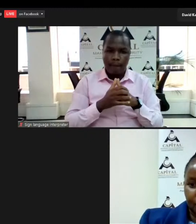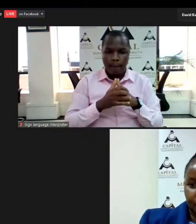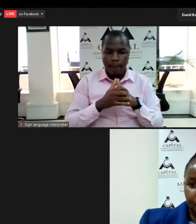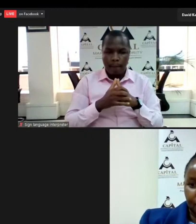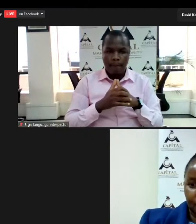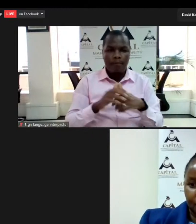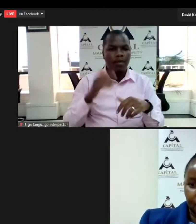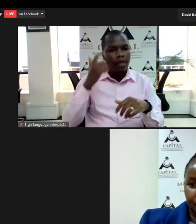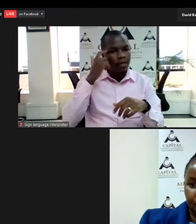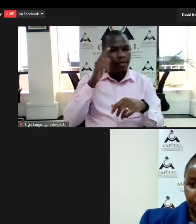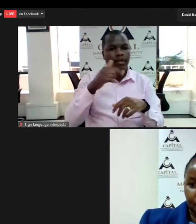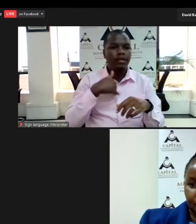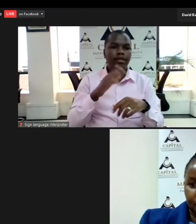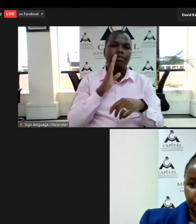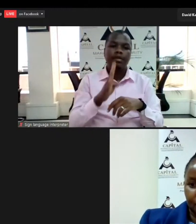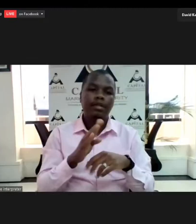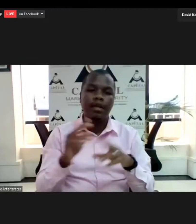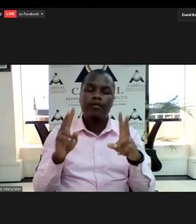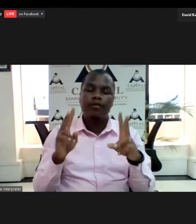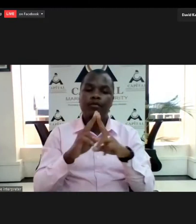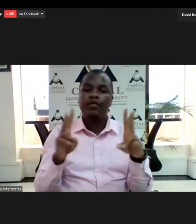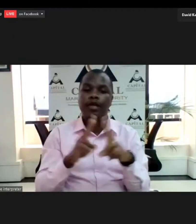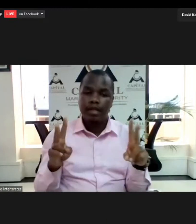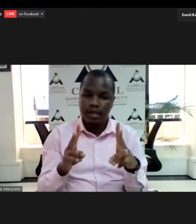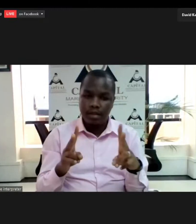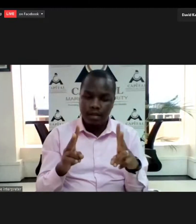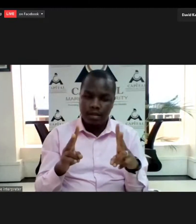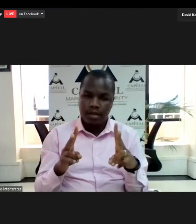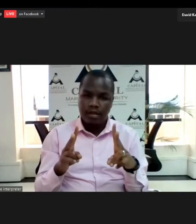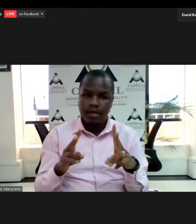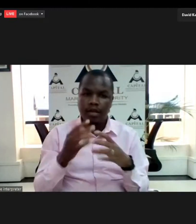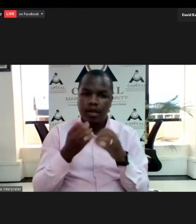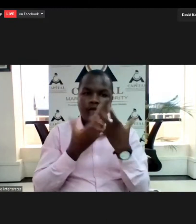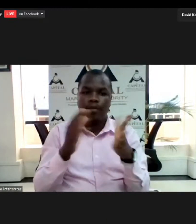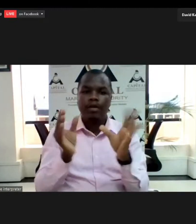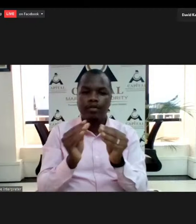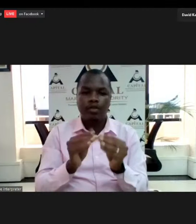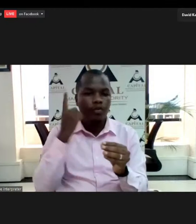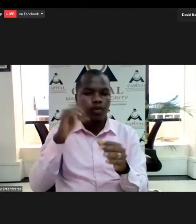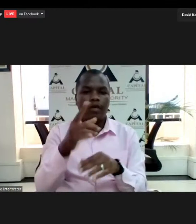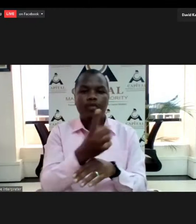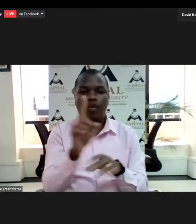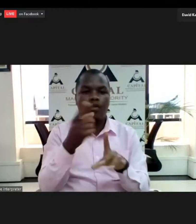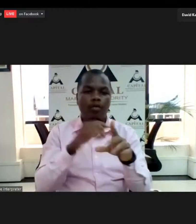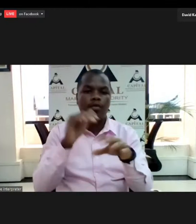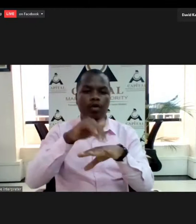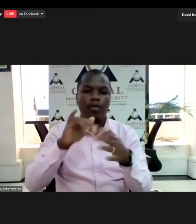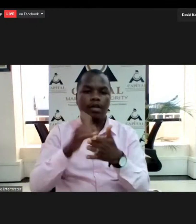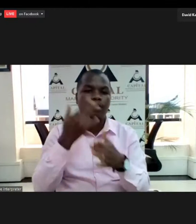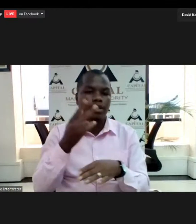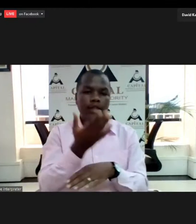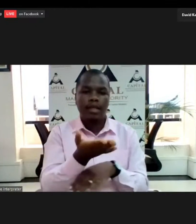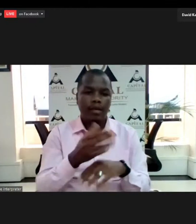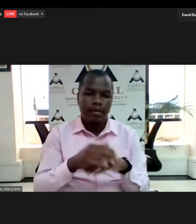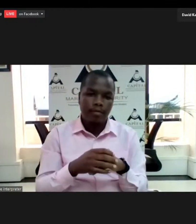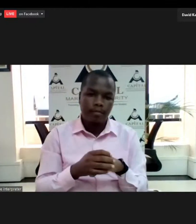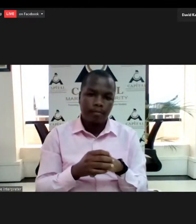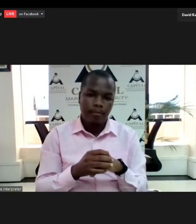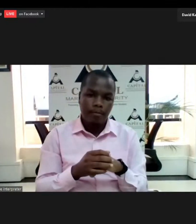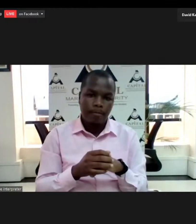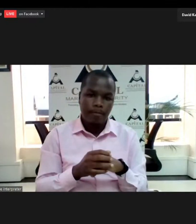I think this has been a very, informative session for everyone from the comments that I am seeing here.